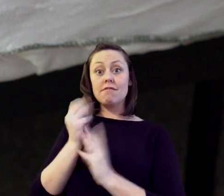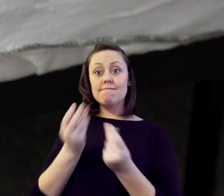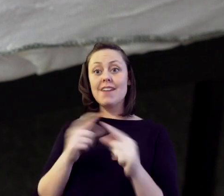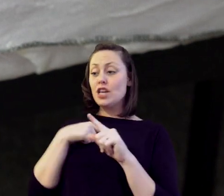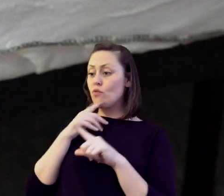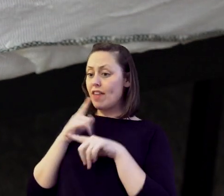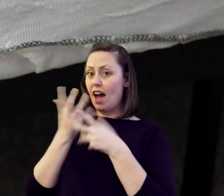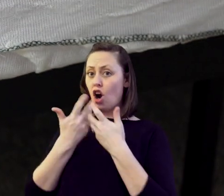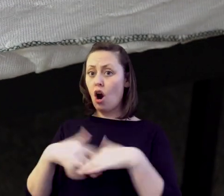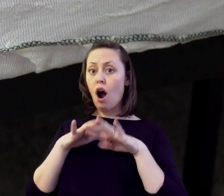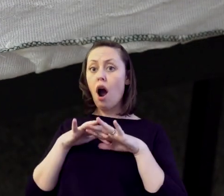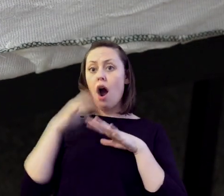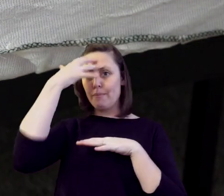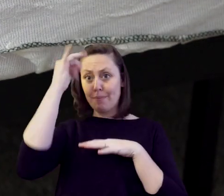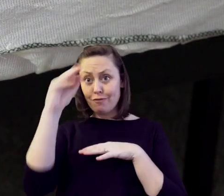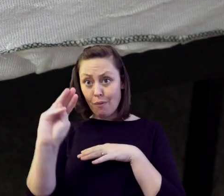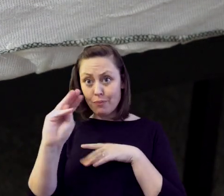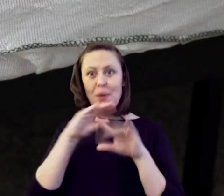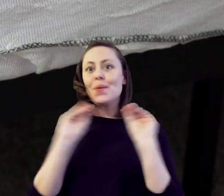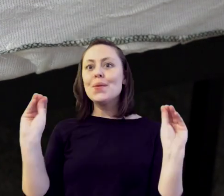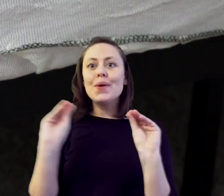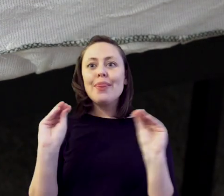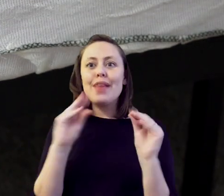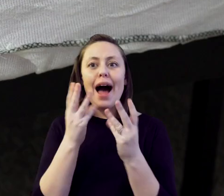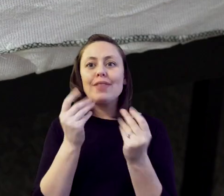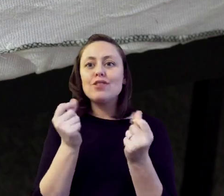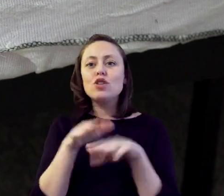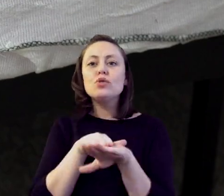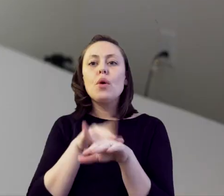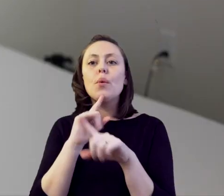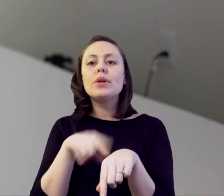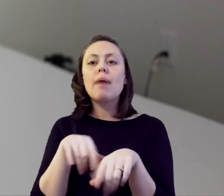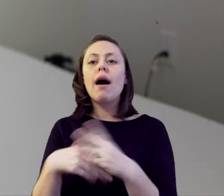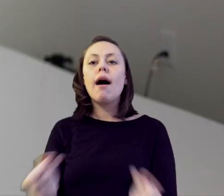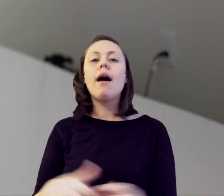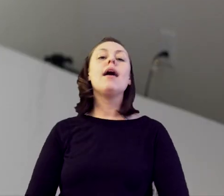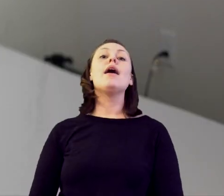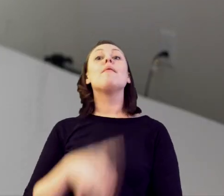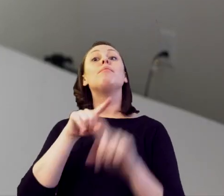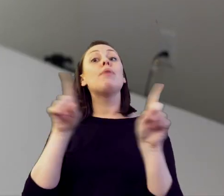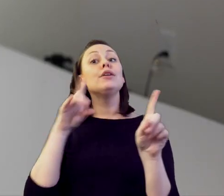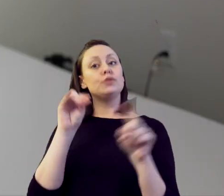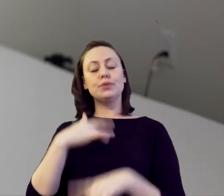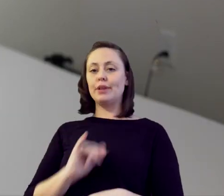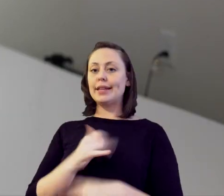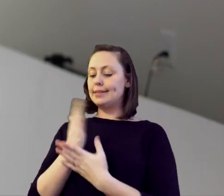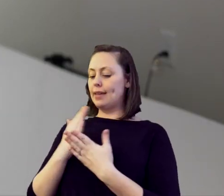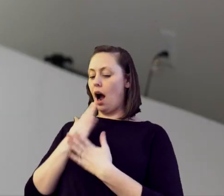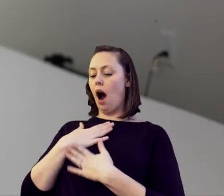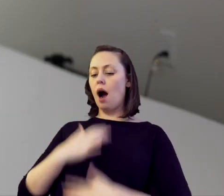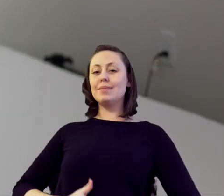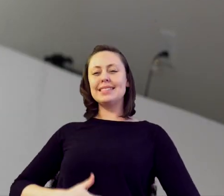get the contouring benefits of memory foam without the slow response rates. We do, however, feel that while some